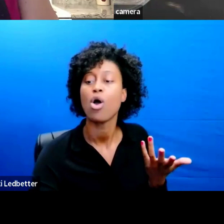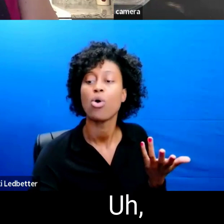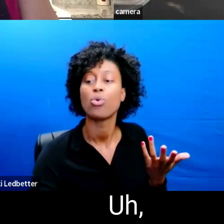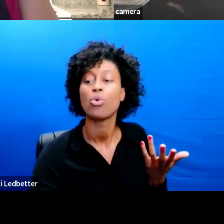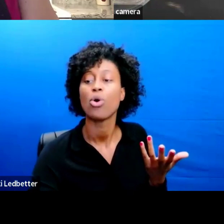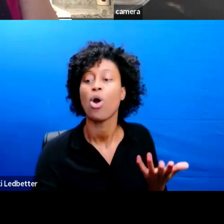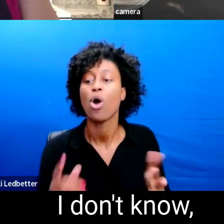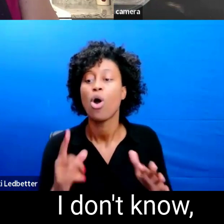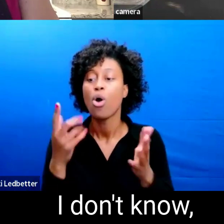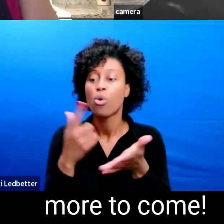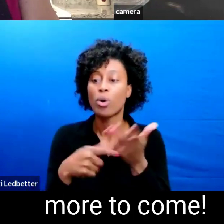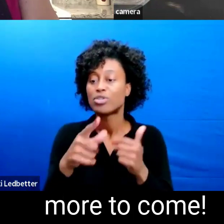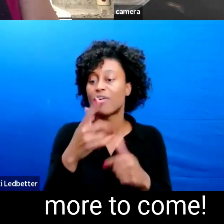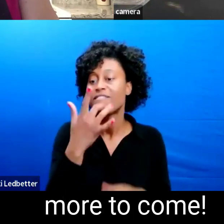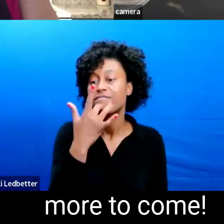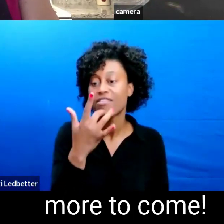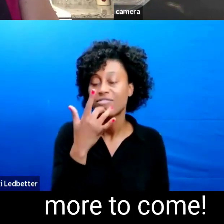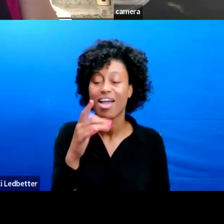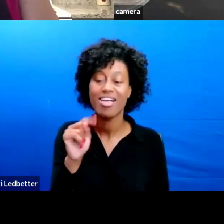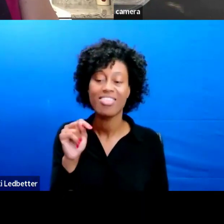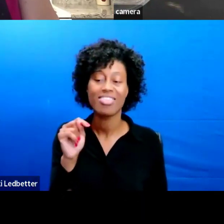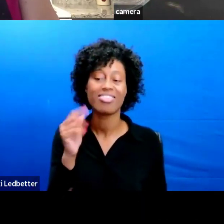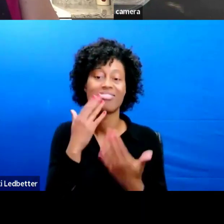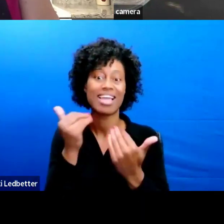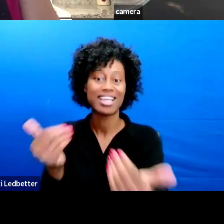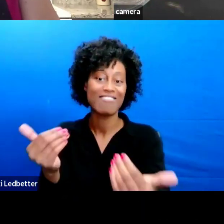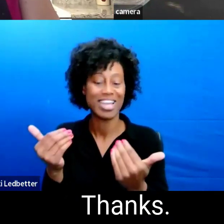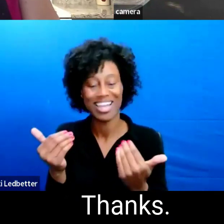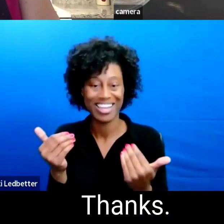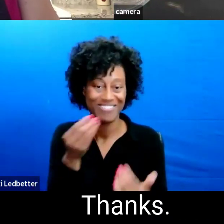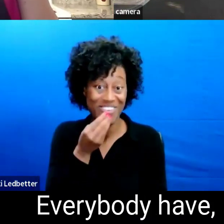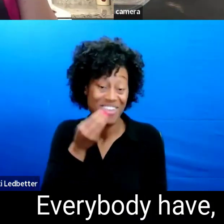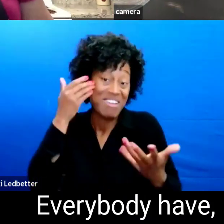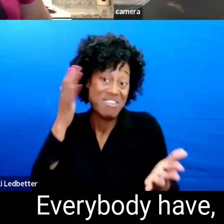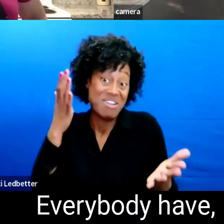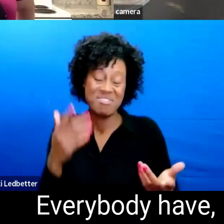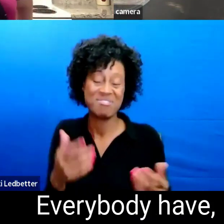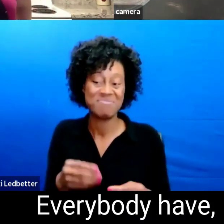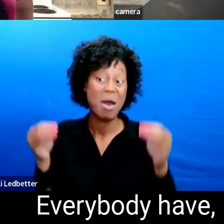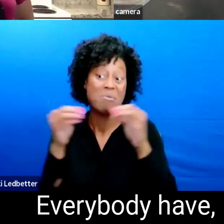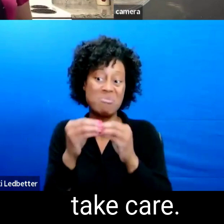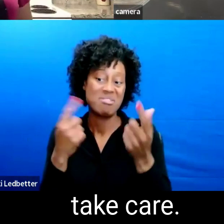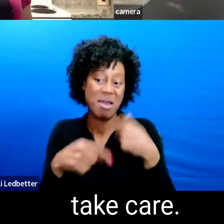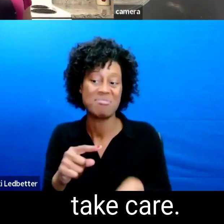Thanksgiving food? I don't know. More to come. Thanks, Yes.